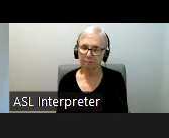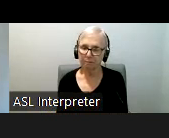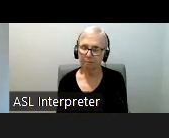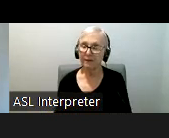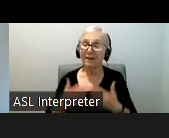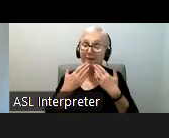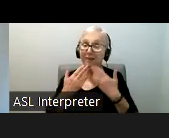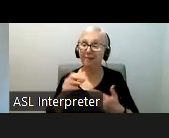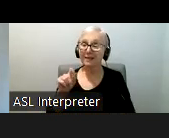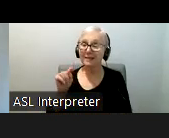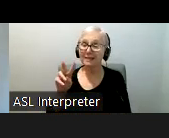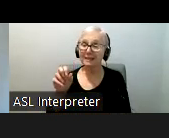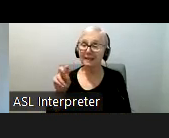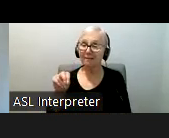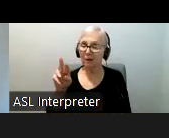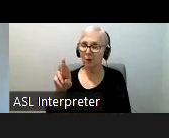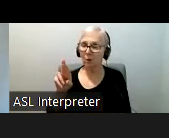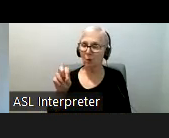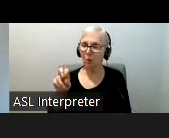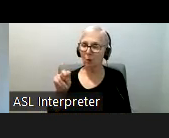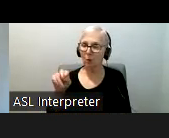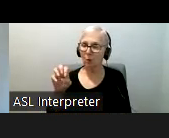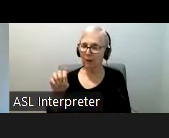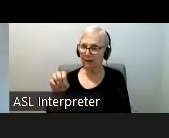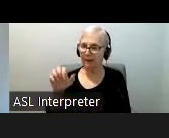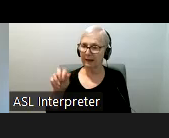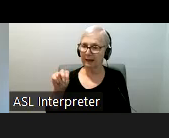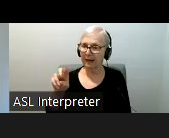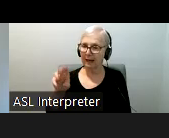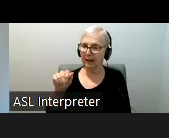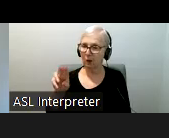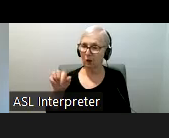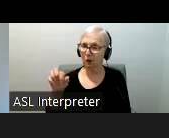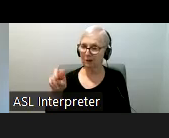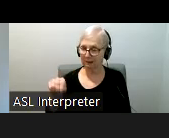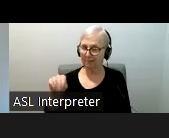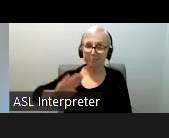Thanks, Stephen. I think Renee Anderson has her hand up. Renee, go ahead.